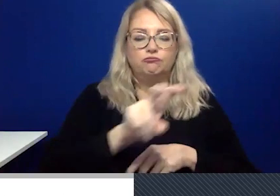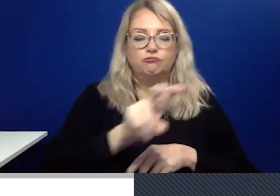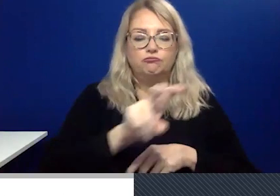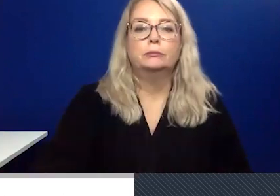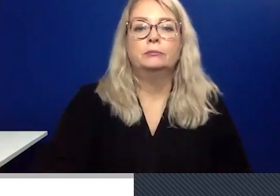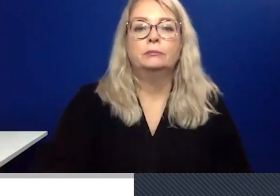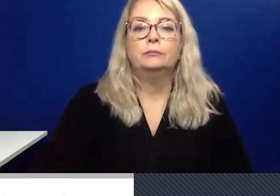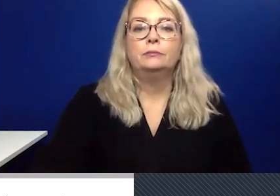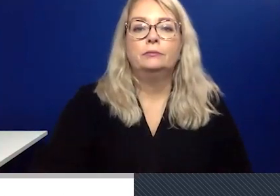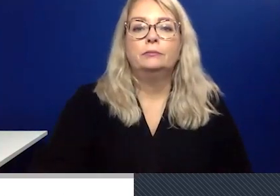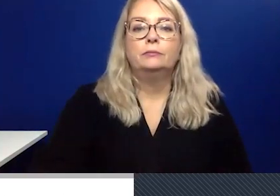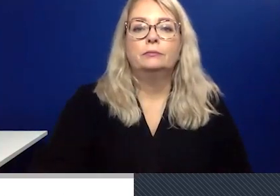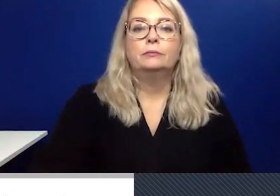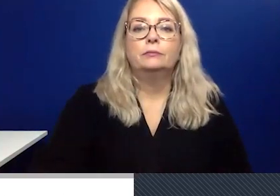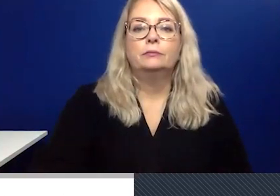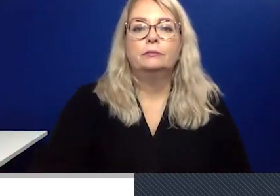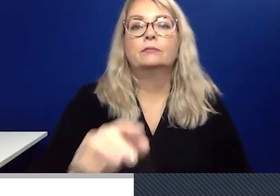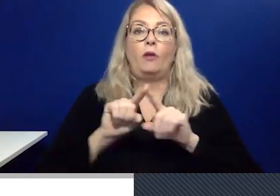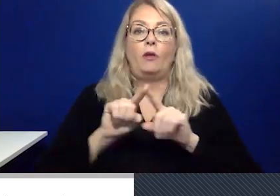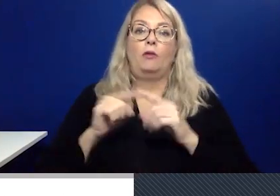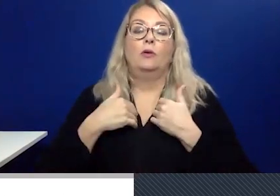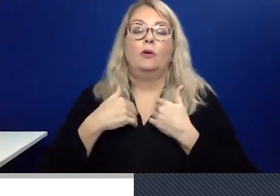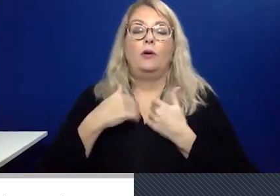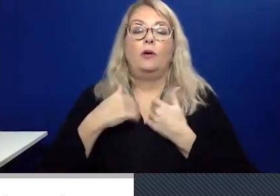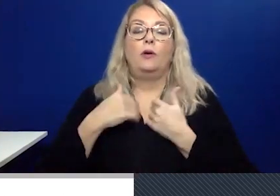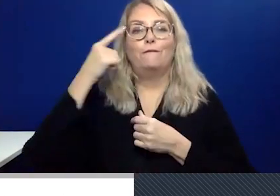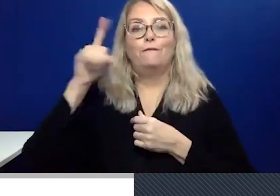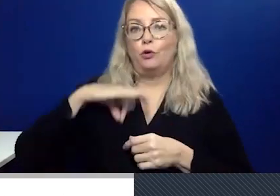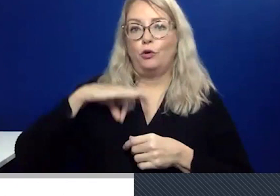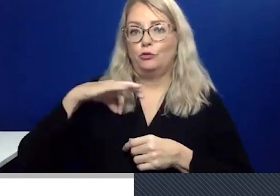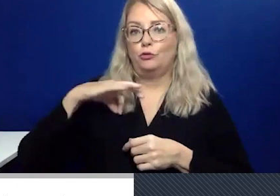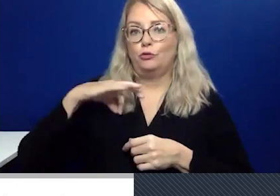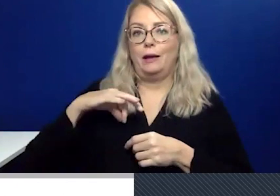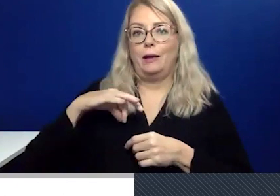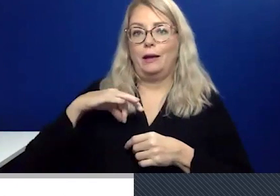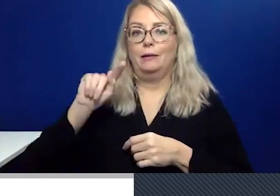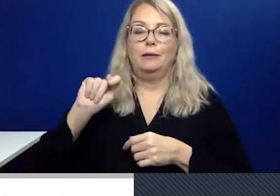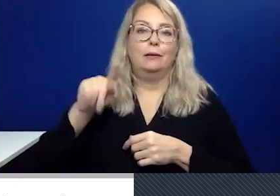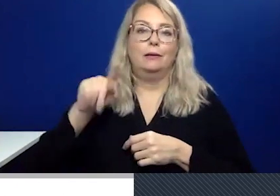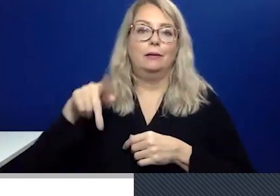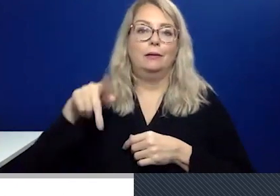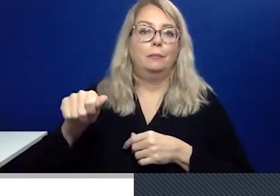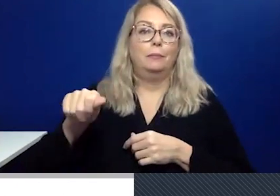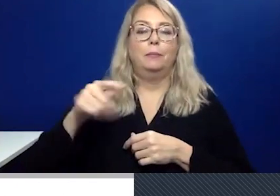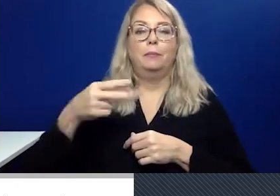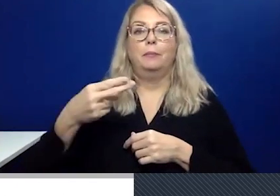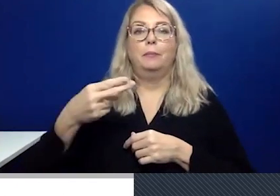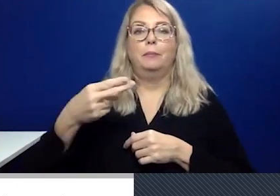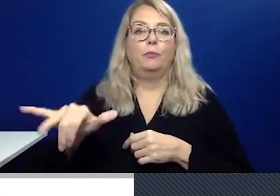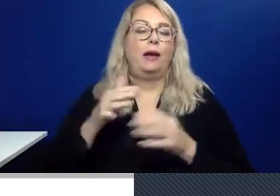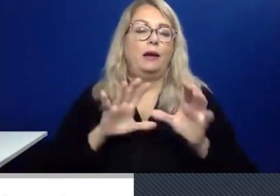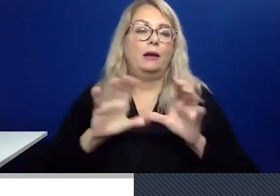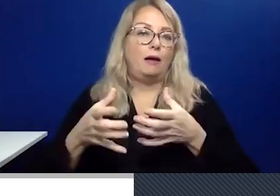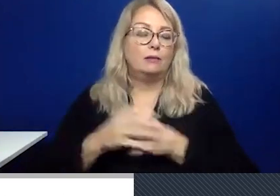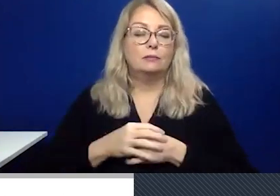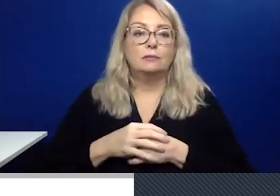And we also have some 4-credit pathway courses. So giving you an idea of all that we